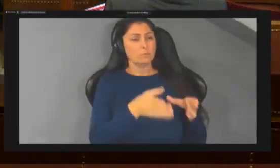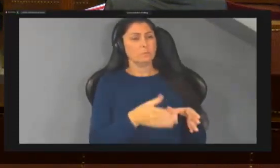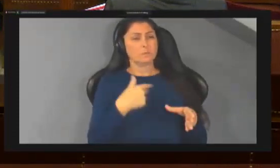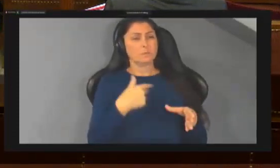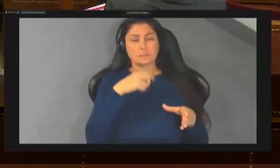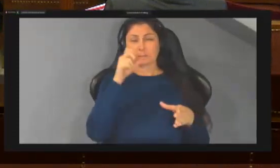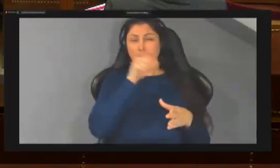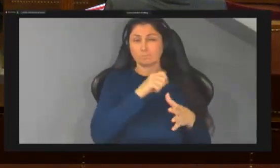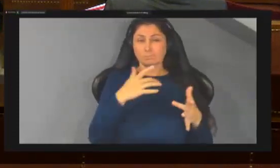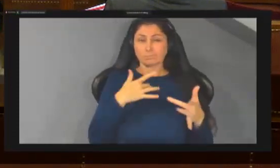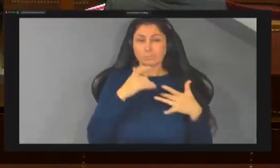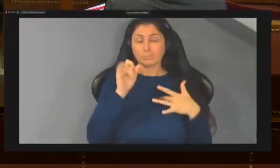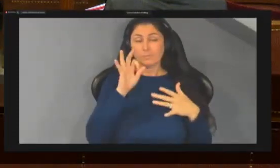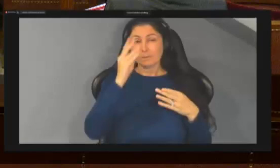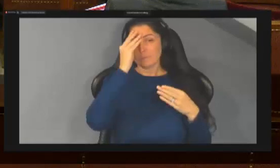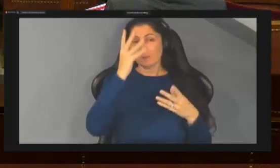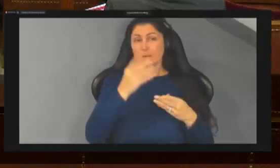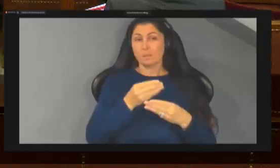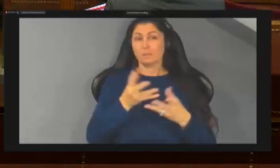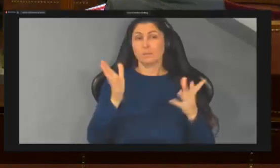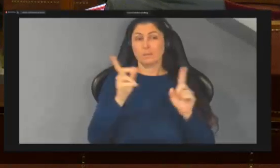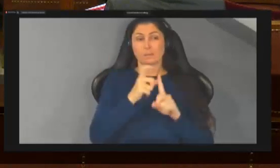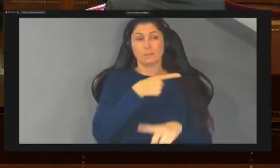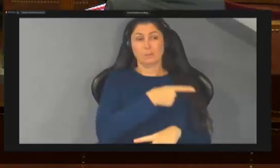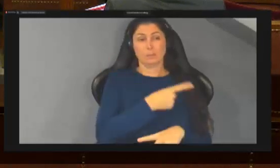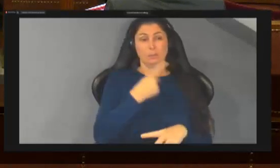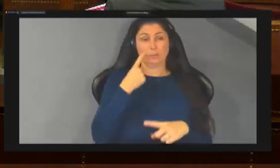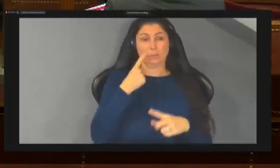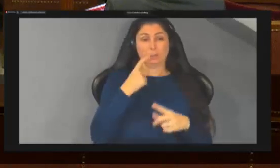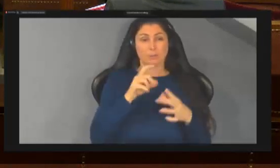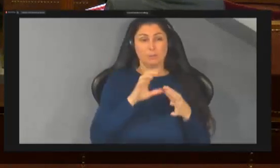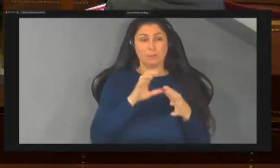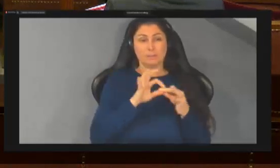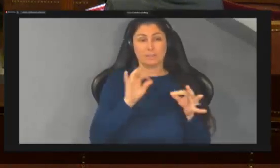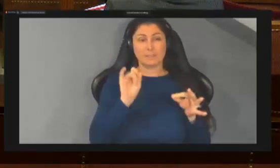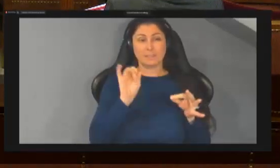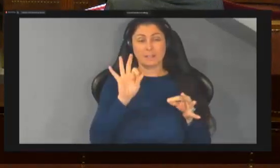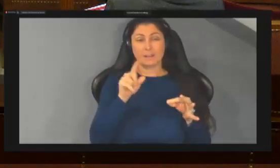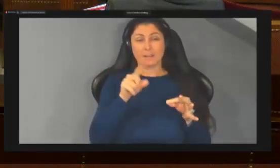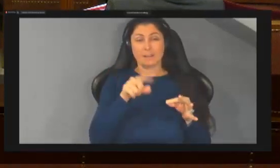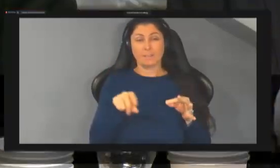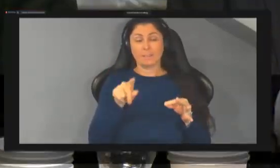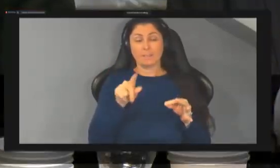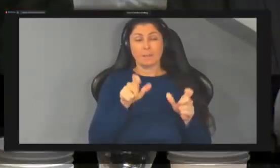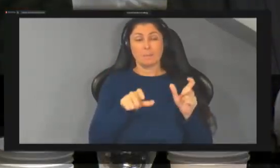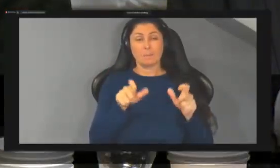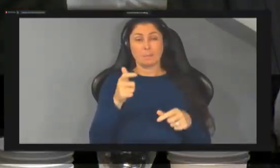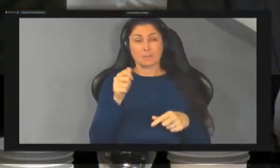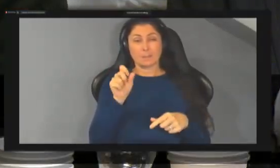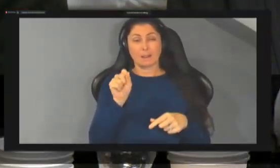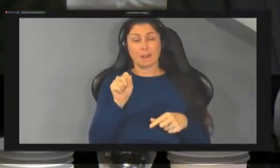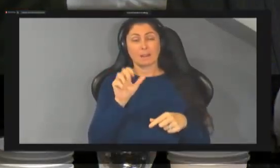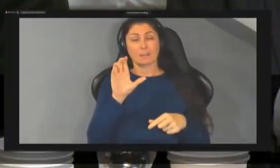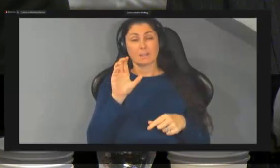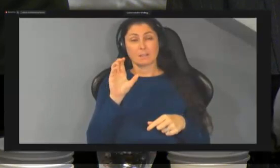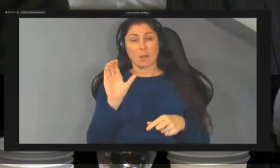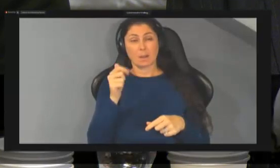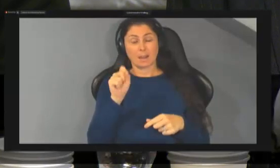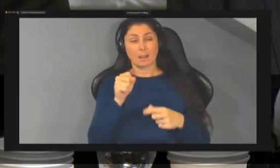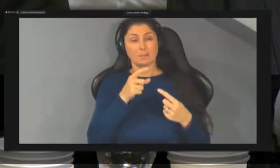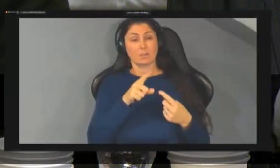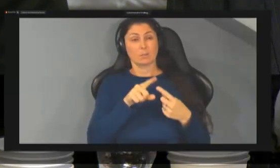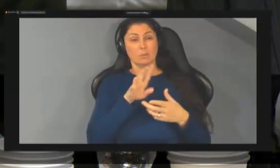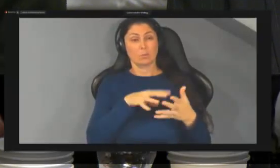the information's out there, as Councilwoman Strasburger said, if we know Peoples Gas or Columbia Gas is scheduling to replace the lines within a